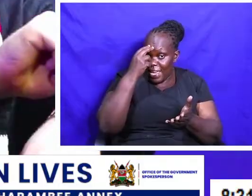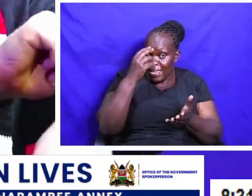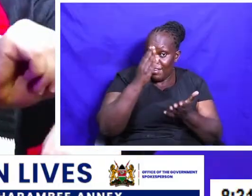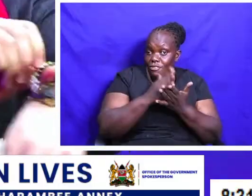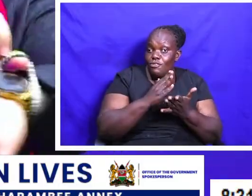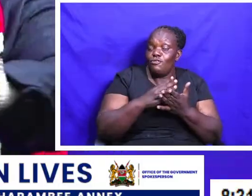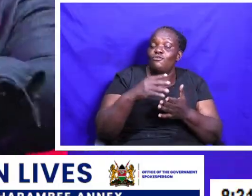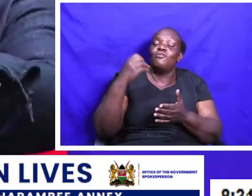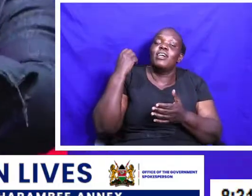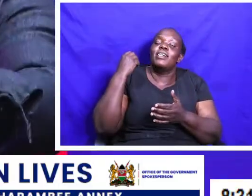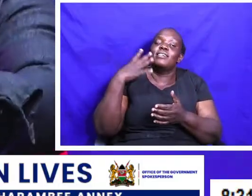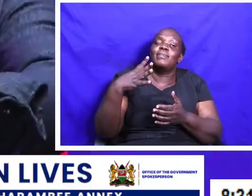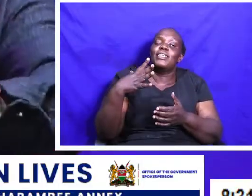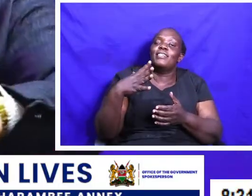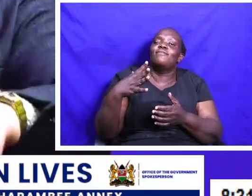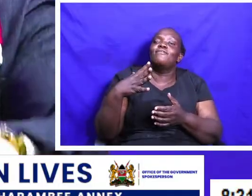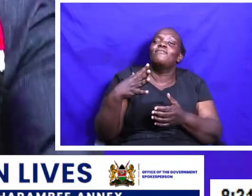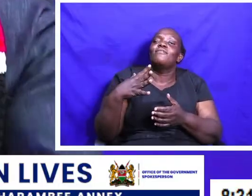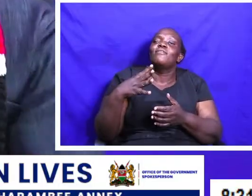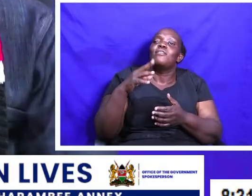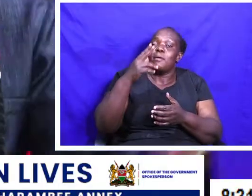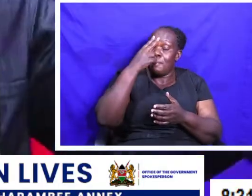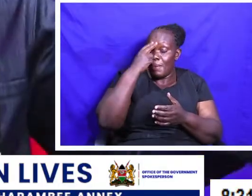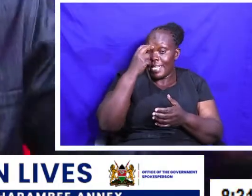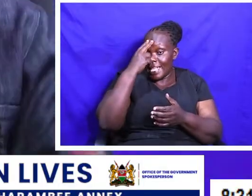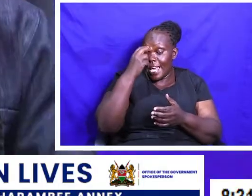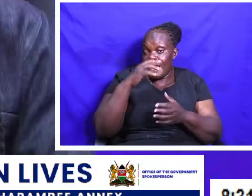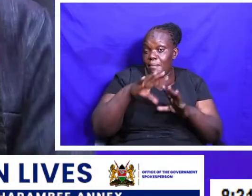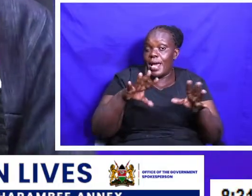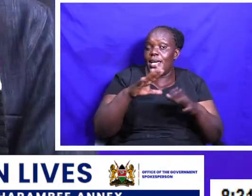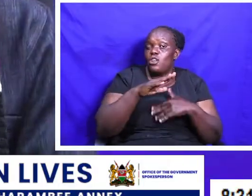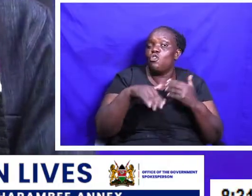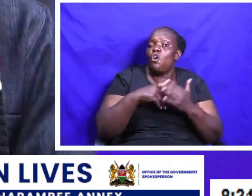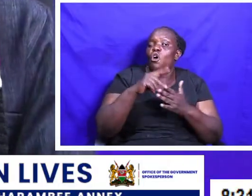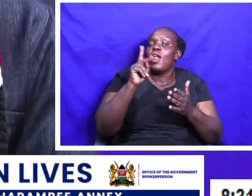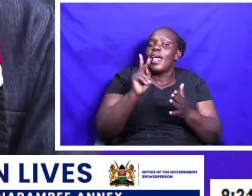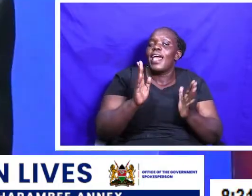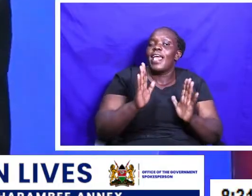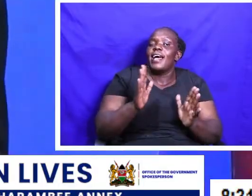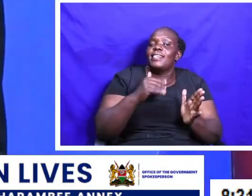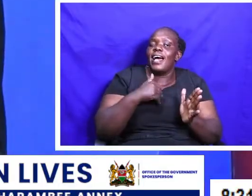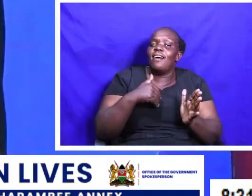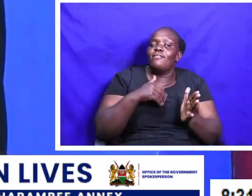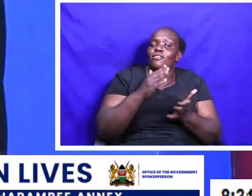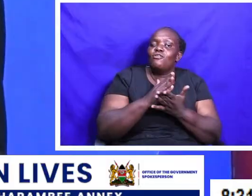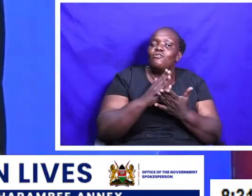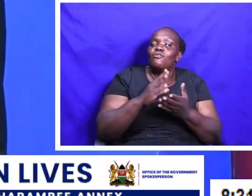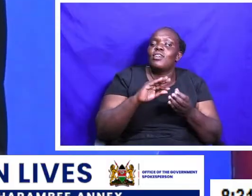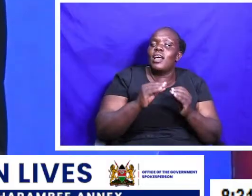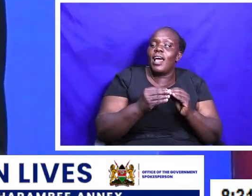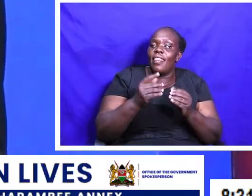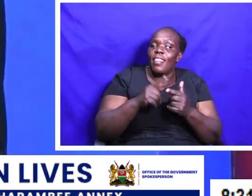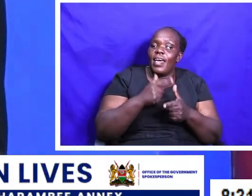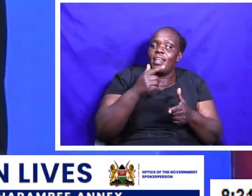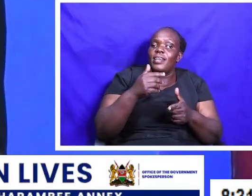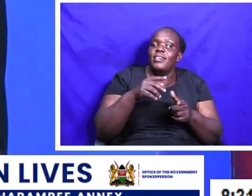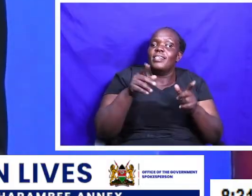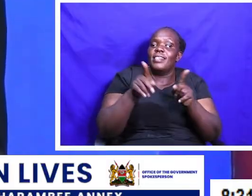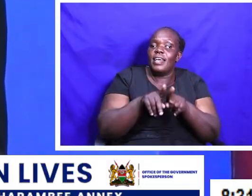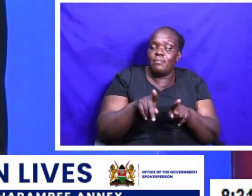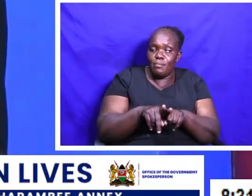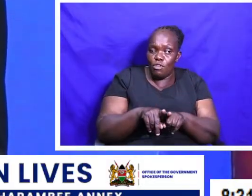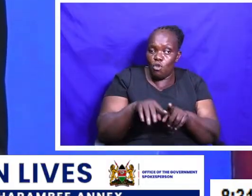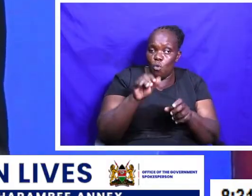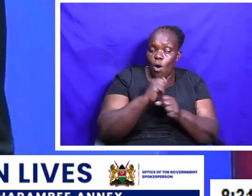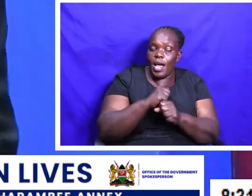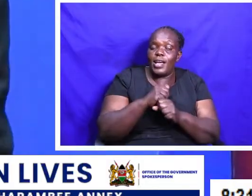Kenya. This is the most uzalendo, you know, yes, patriotic thing. Exactly. Oh, every other Kenyan has it, yeah, globally. Exactly. Then number 6. And then we are